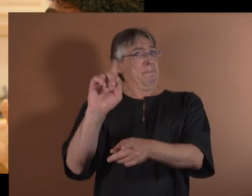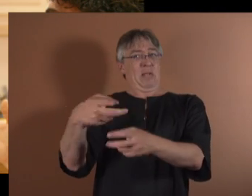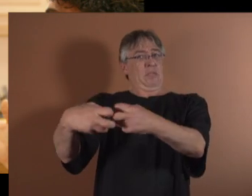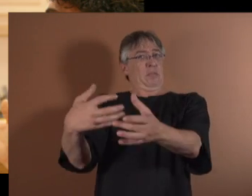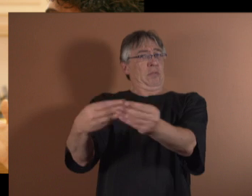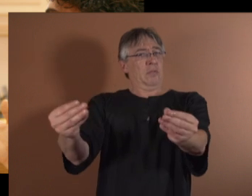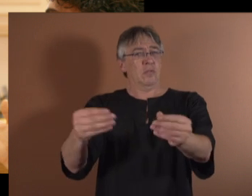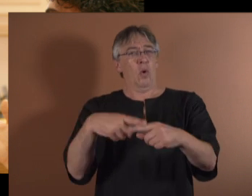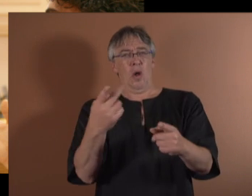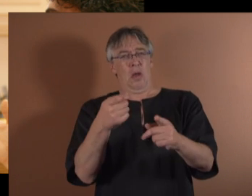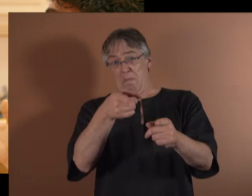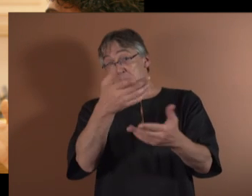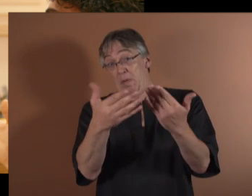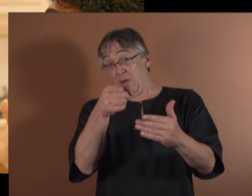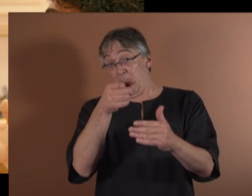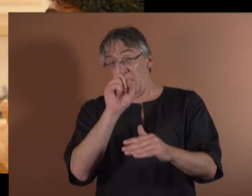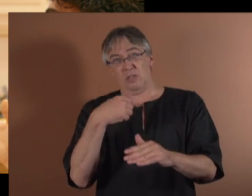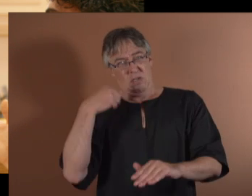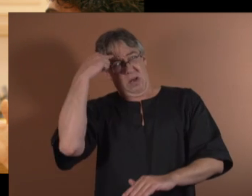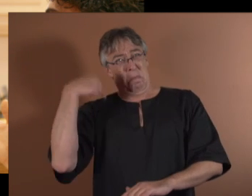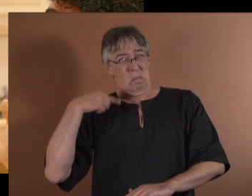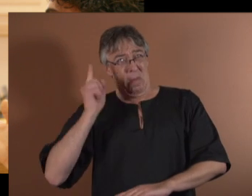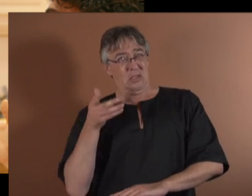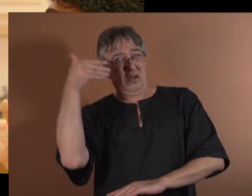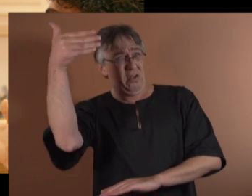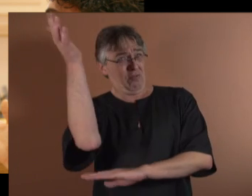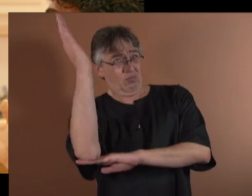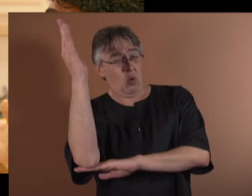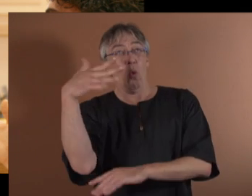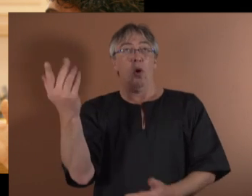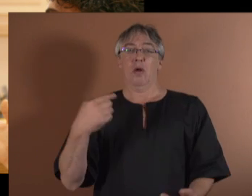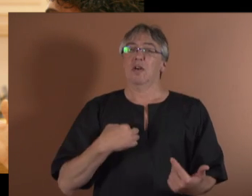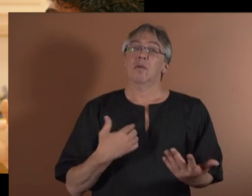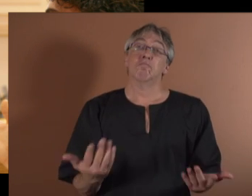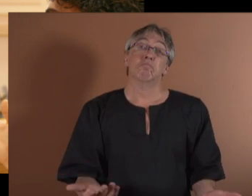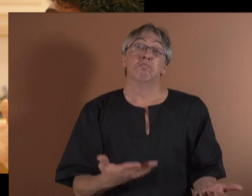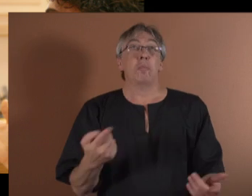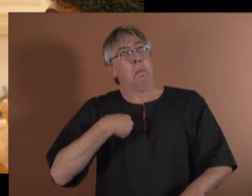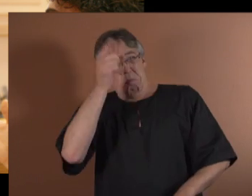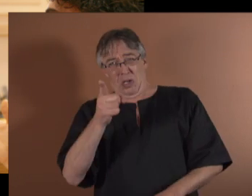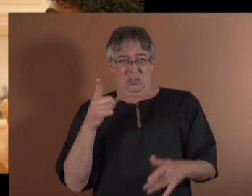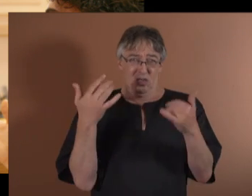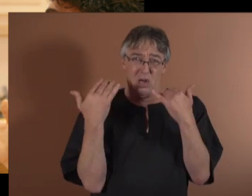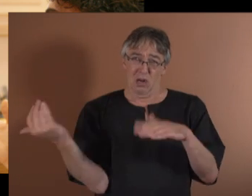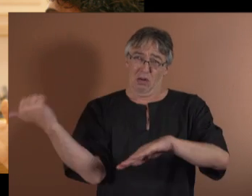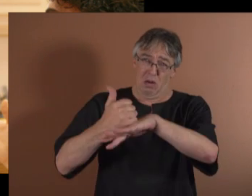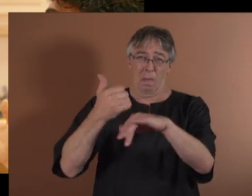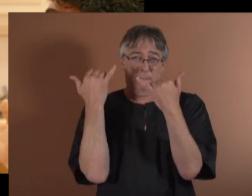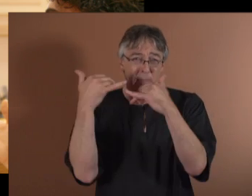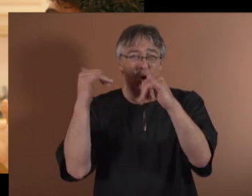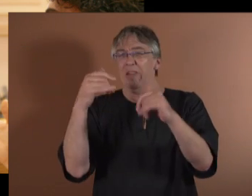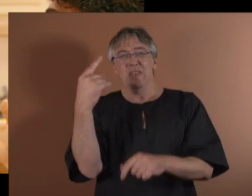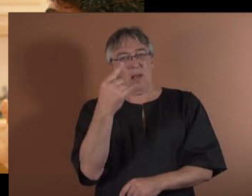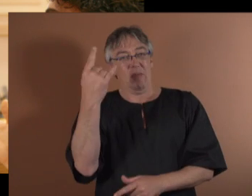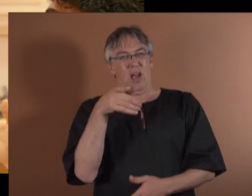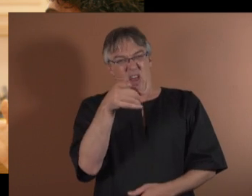a speech you need to give, somebody you need to hire, a party you need to give, something you need to celebrate, something you need to organize or think about.